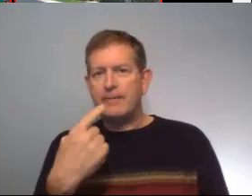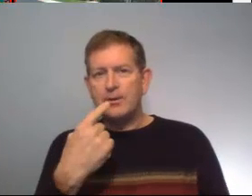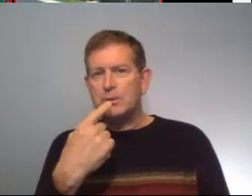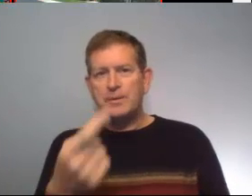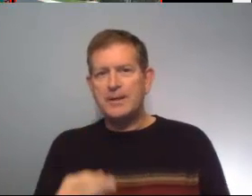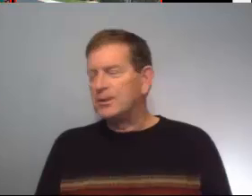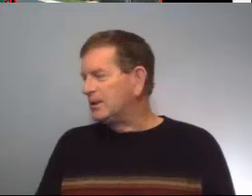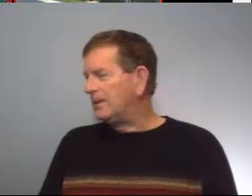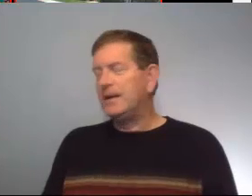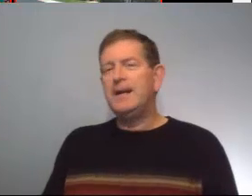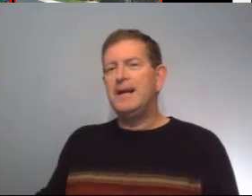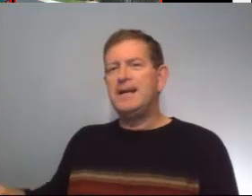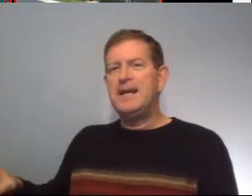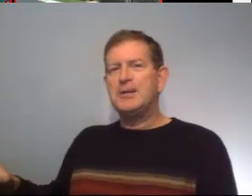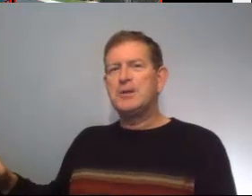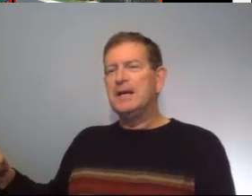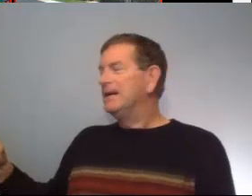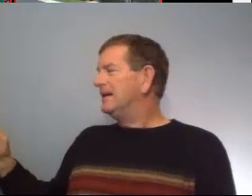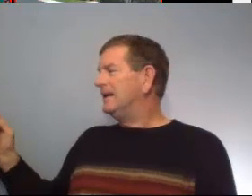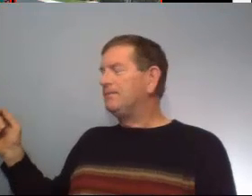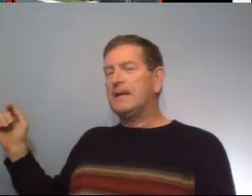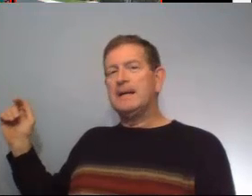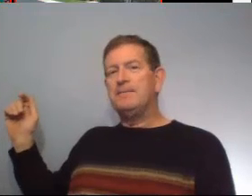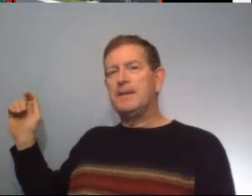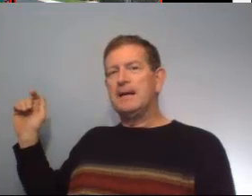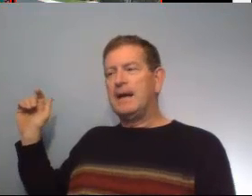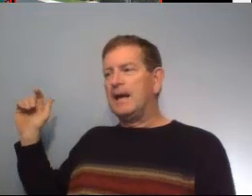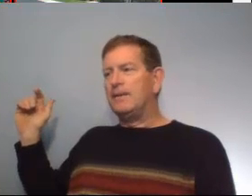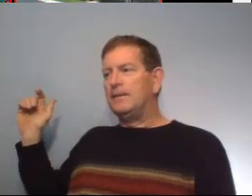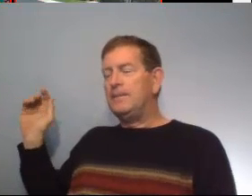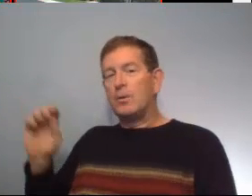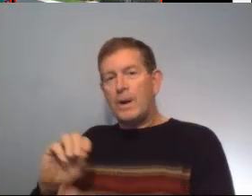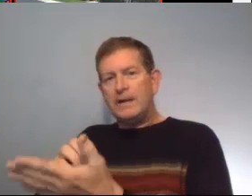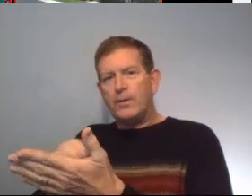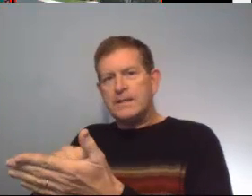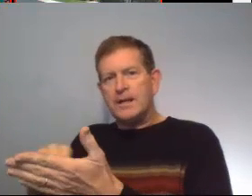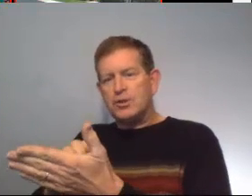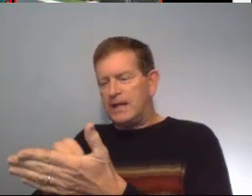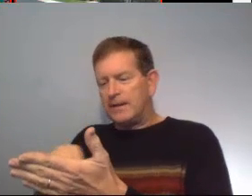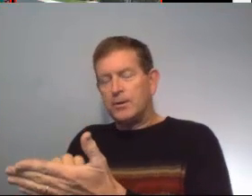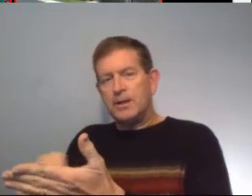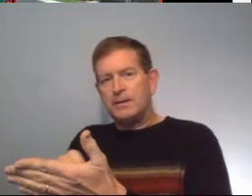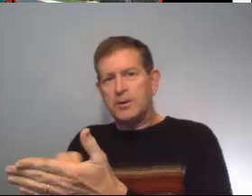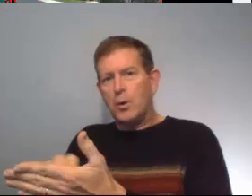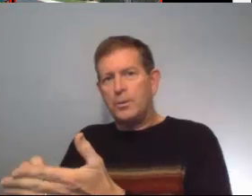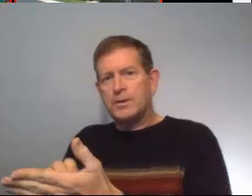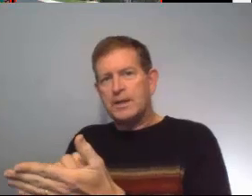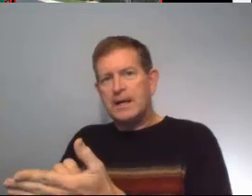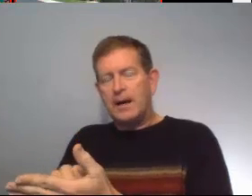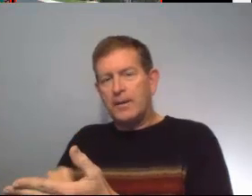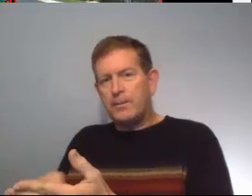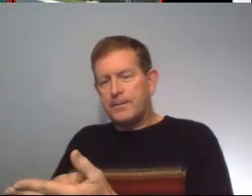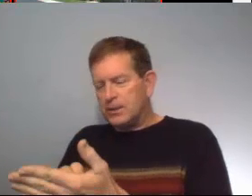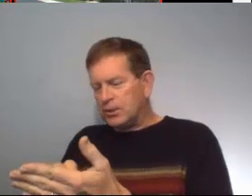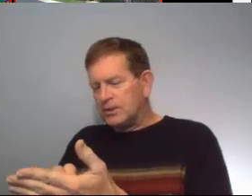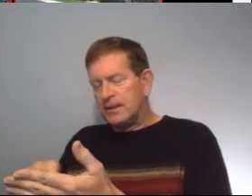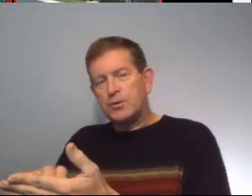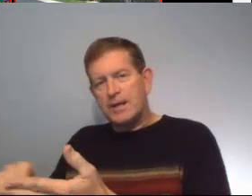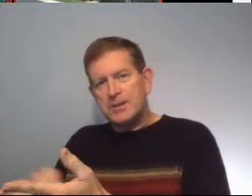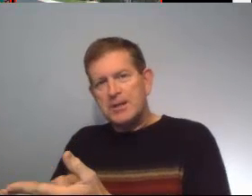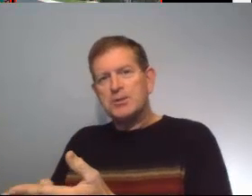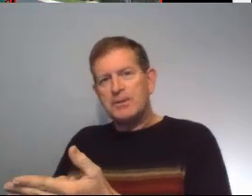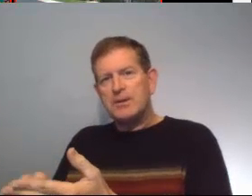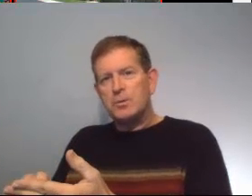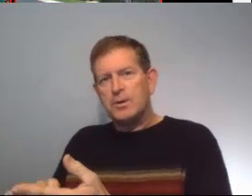you may not have understood what I just said. But in any case, they've been writing very diligently in their notebooks all the prepositions